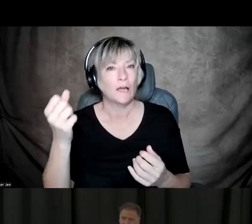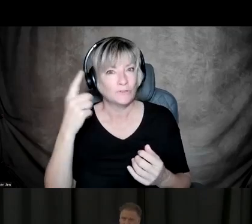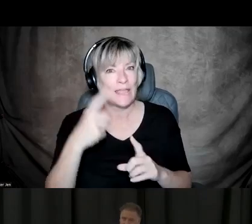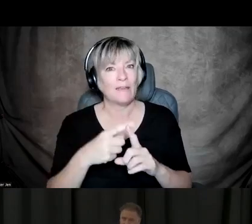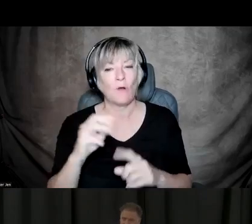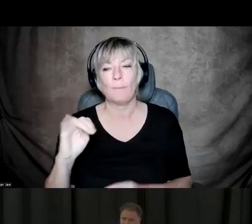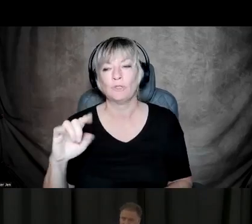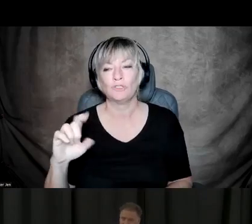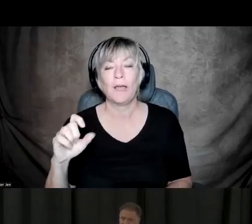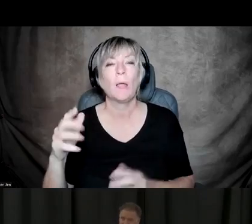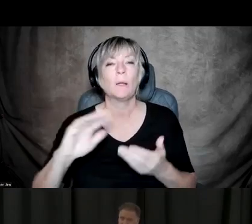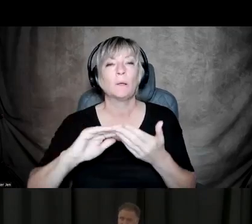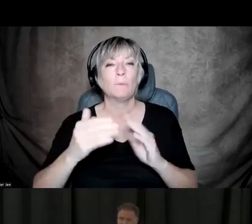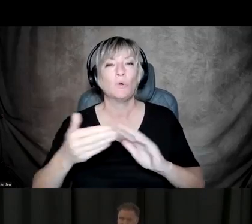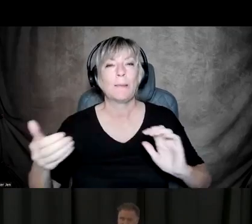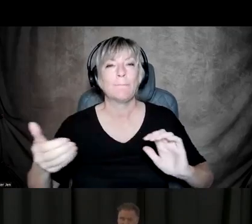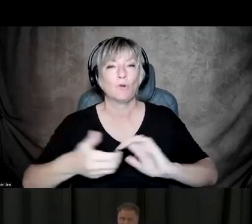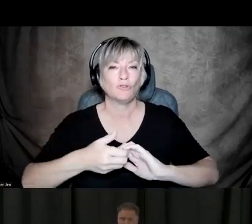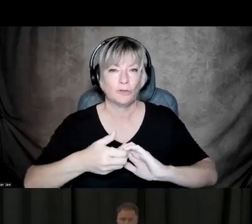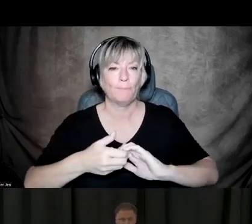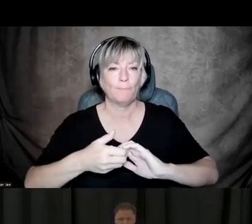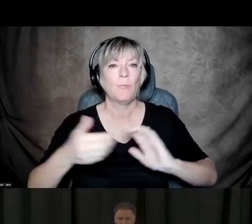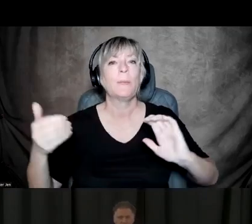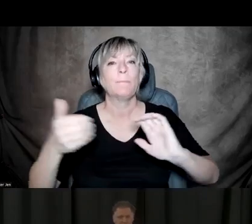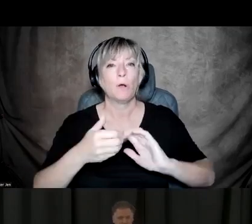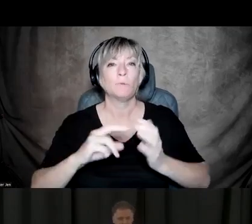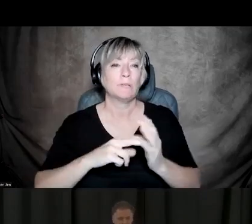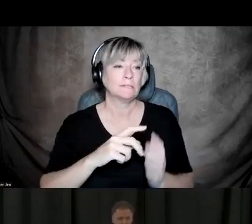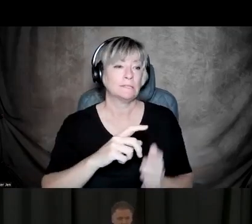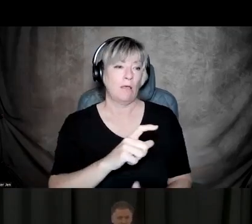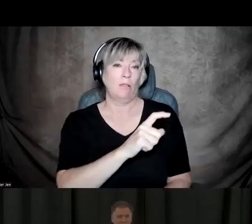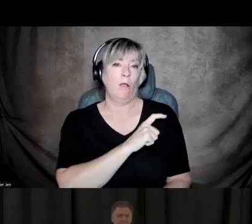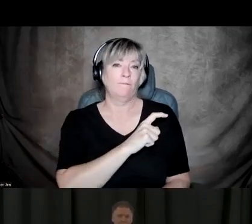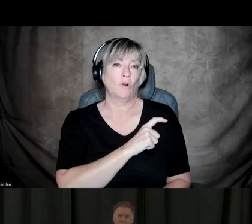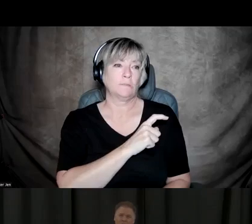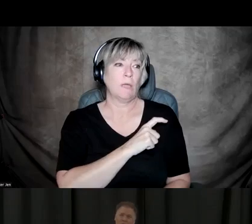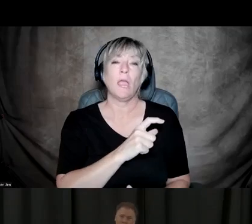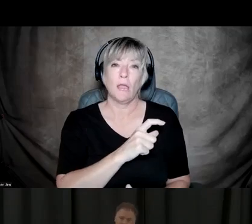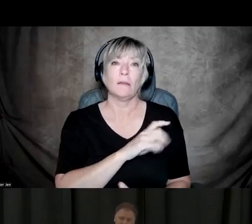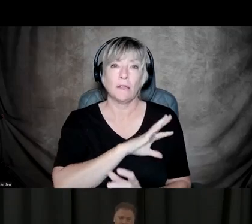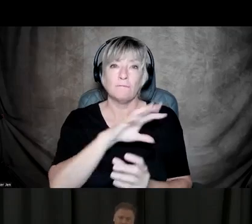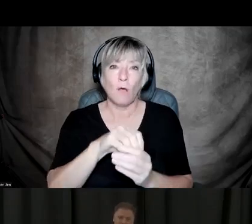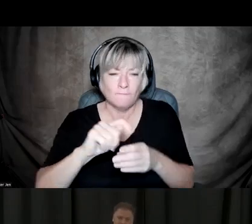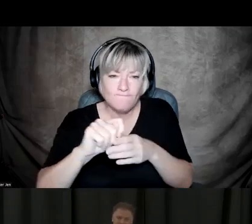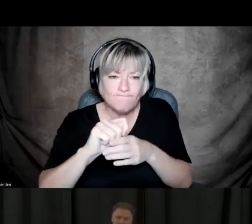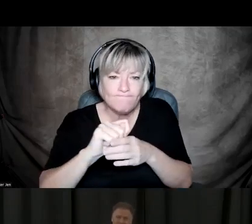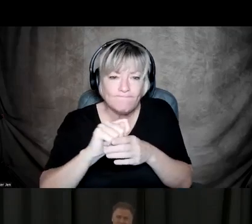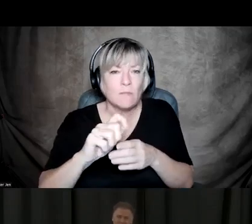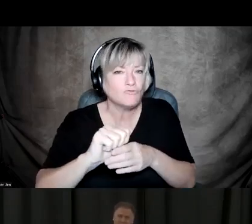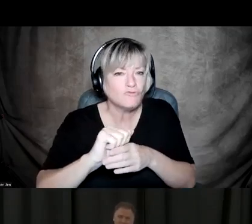is a community partnership, and the community partnership means law enforcement is coming through They are going through training to make sure they